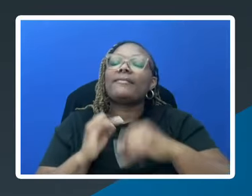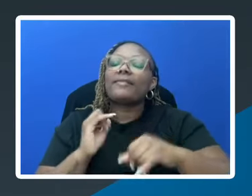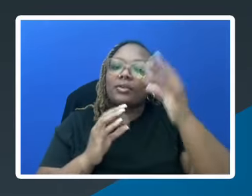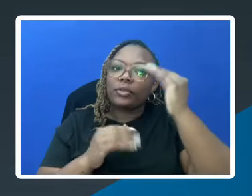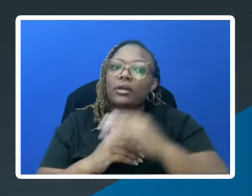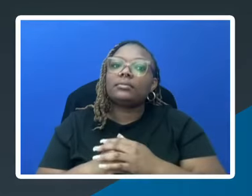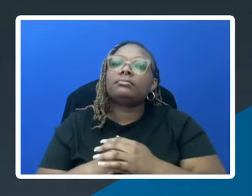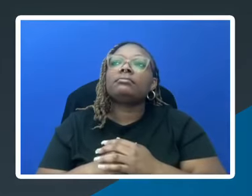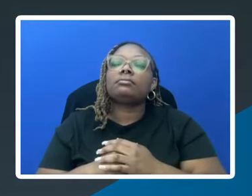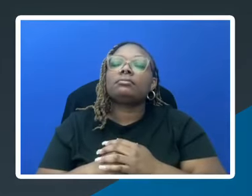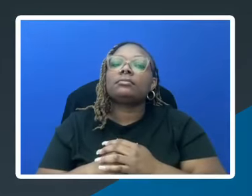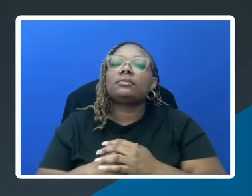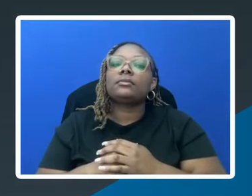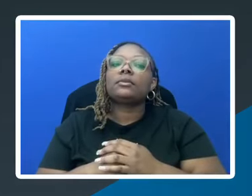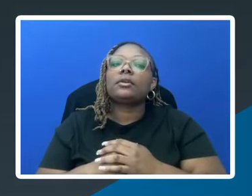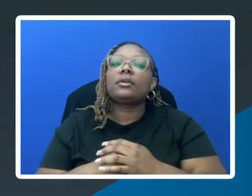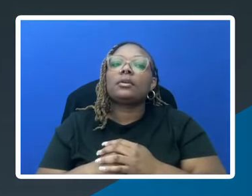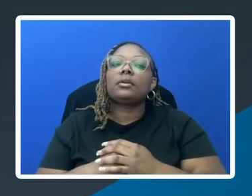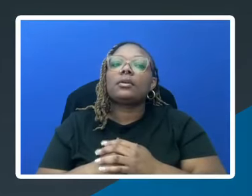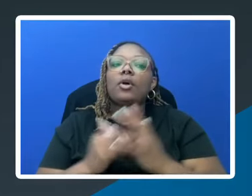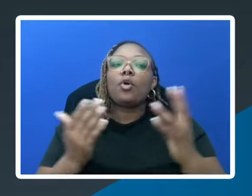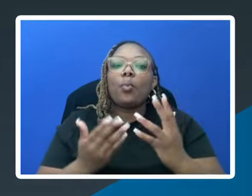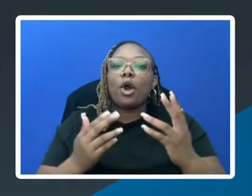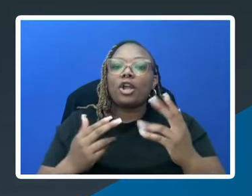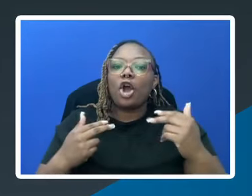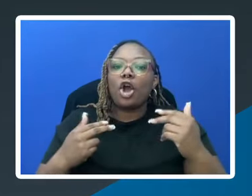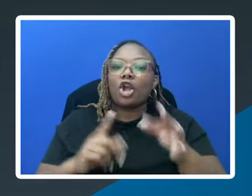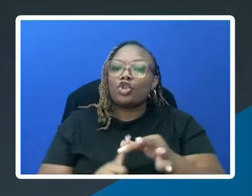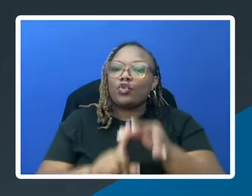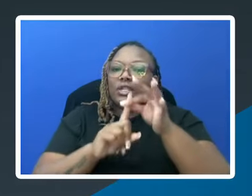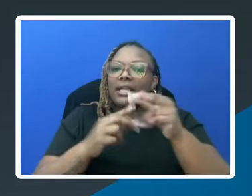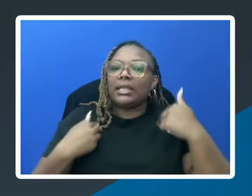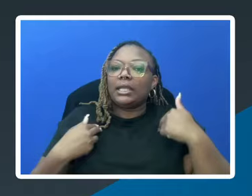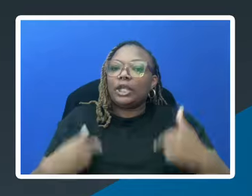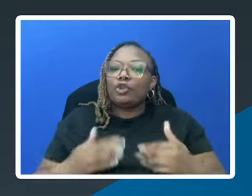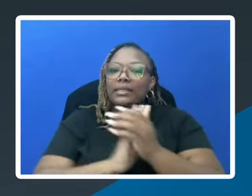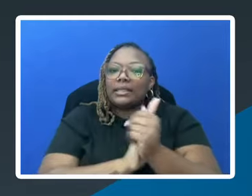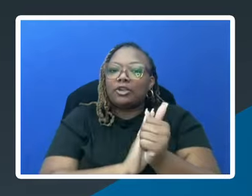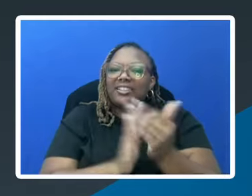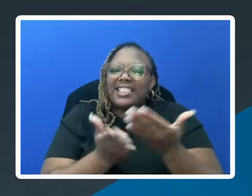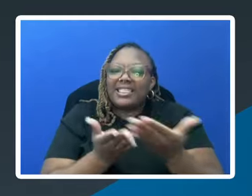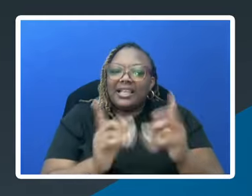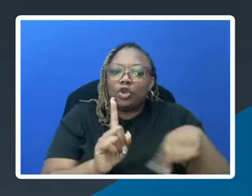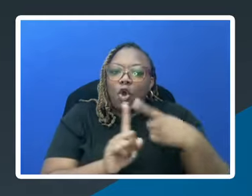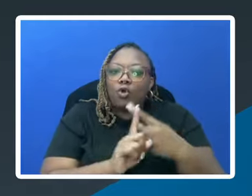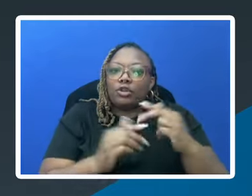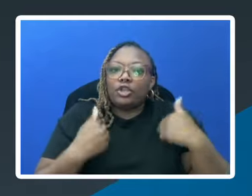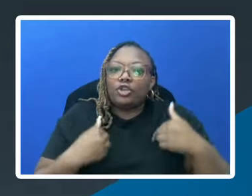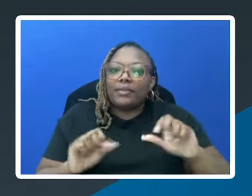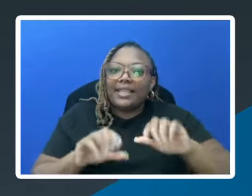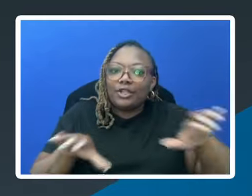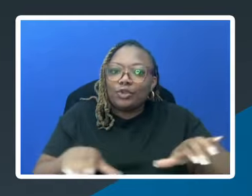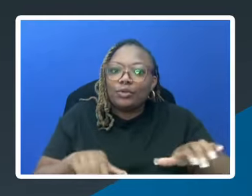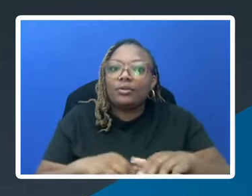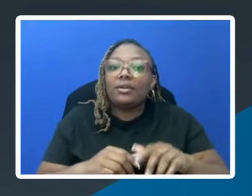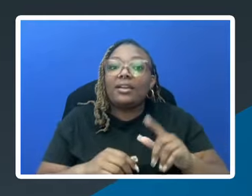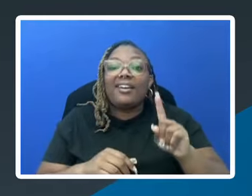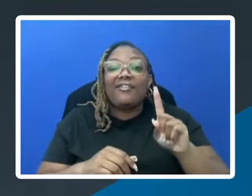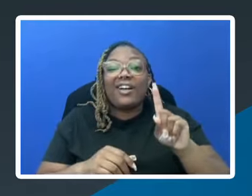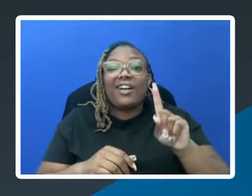our uniquely human skills? Sorry, let's do that. You can see it. For hundreds of thousands of years, humans have had the monopoly